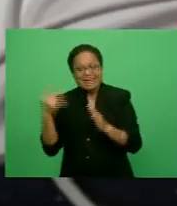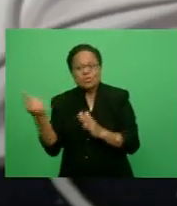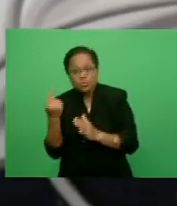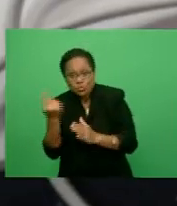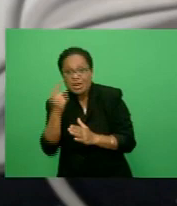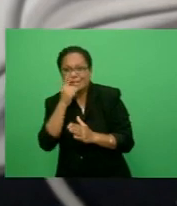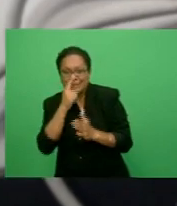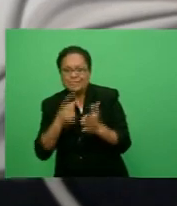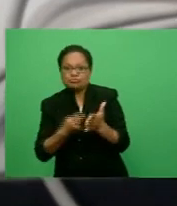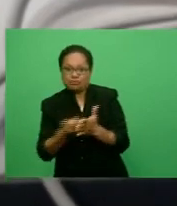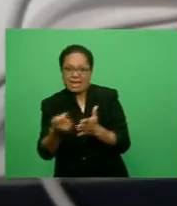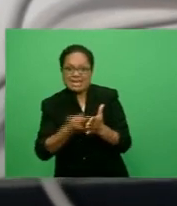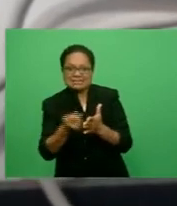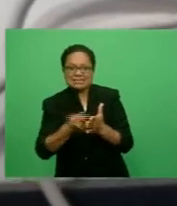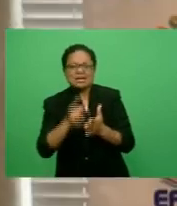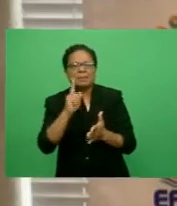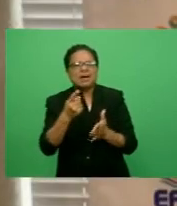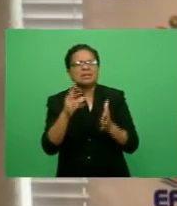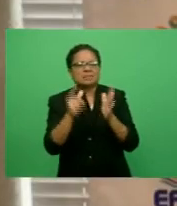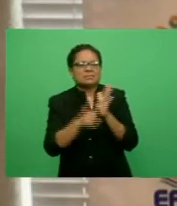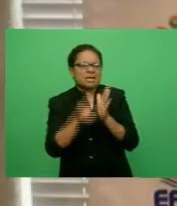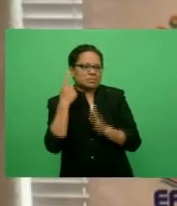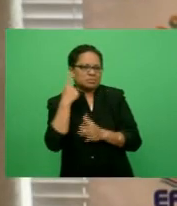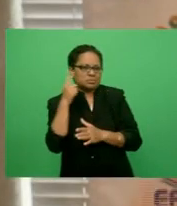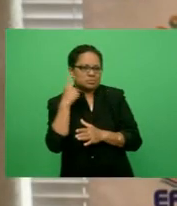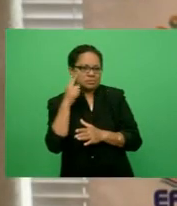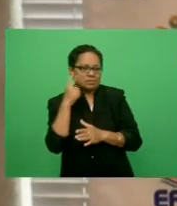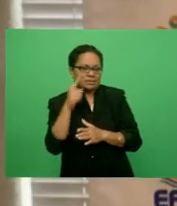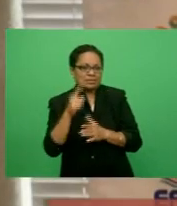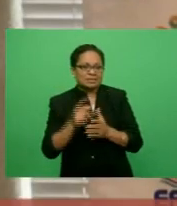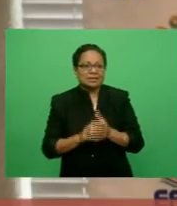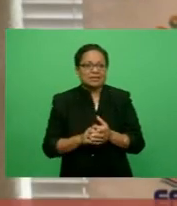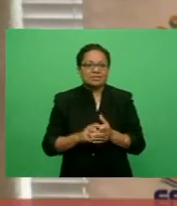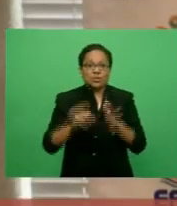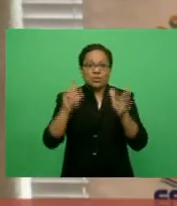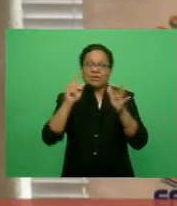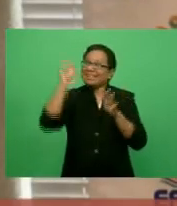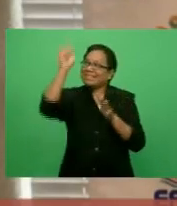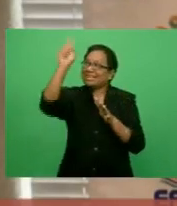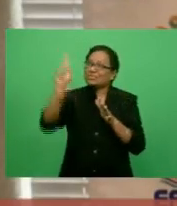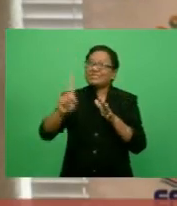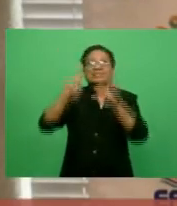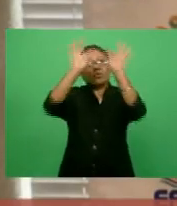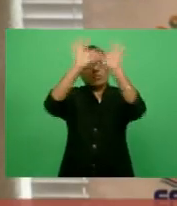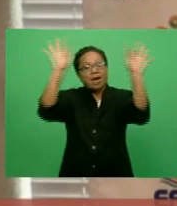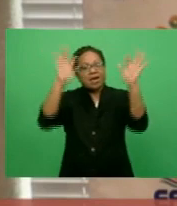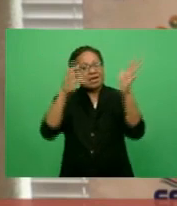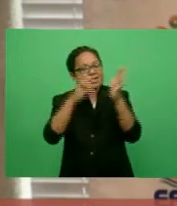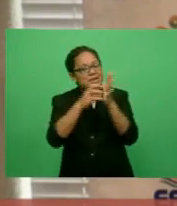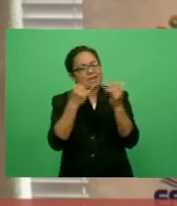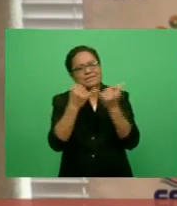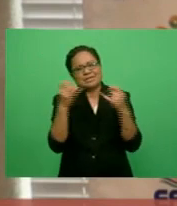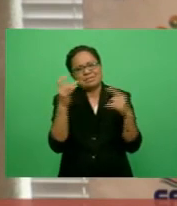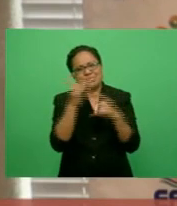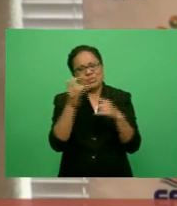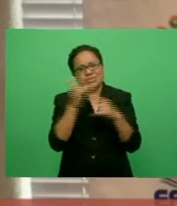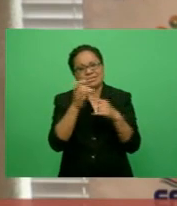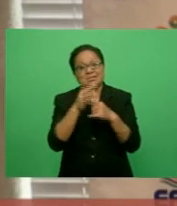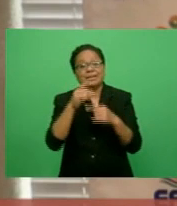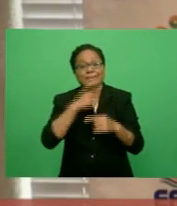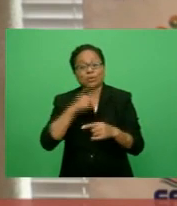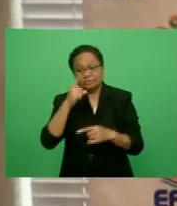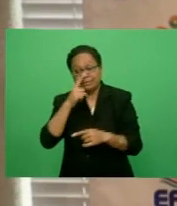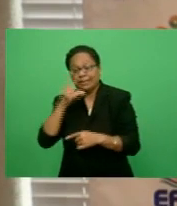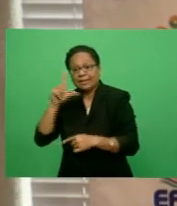is not being taken into consideration. Electrical safety within your premises is paramount because it affects the lives of our family and family